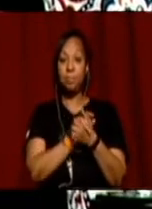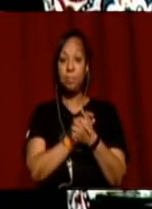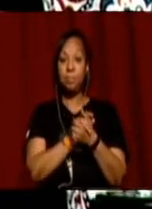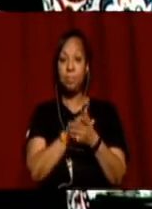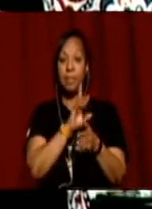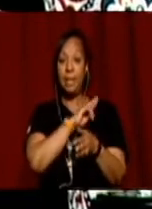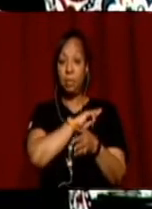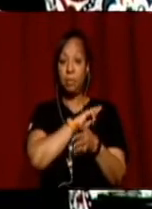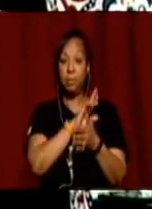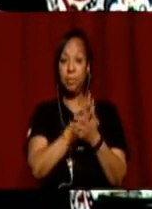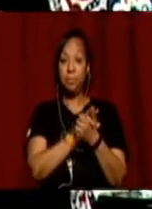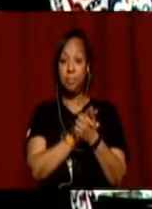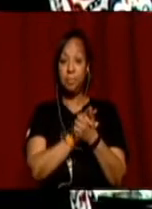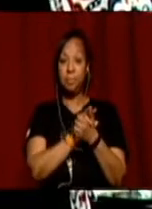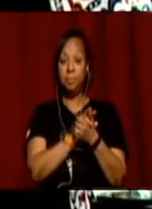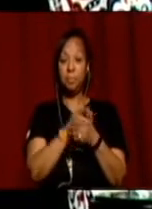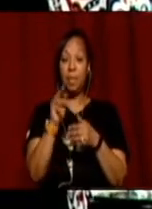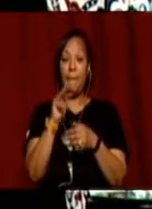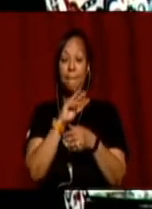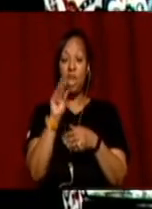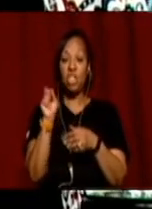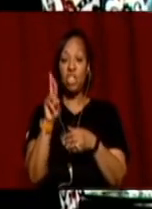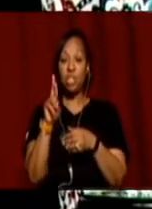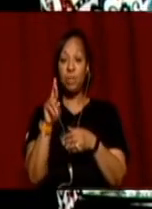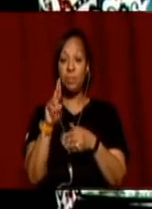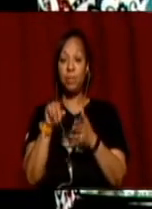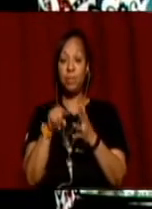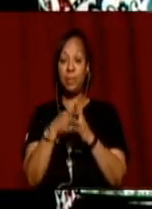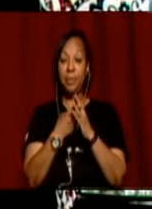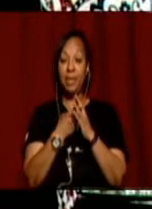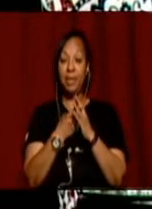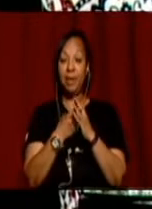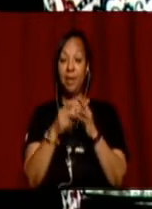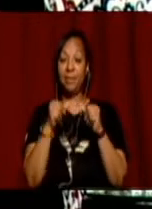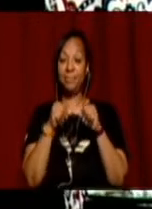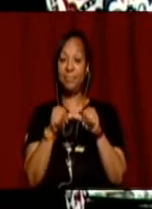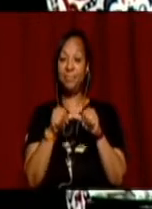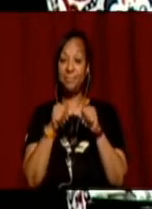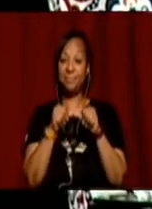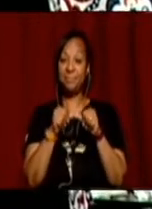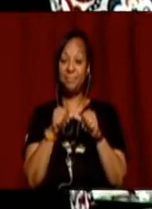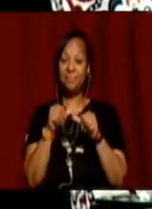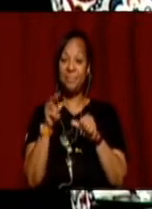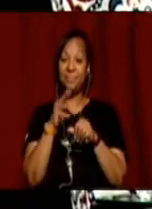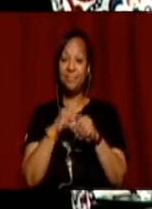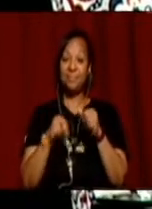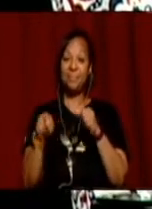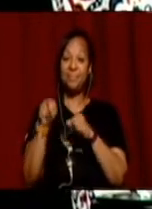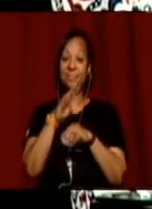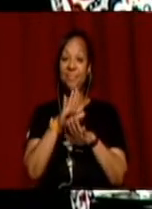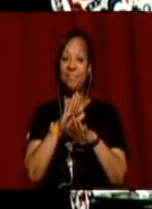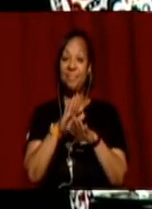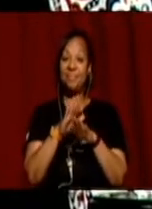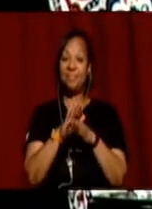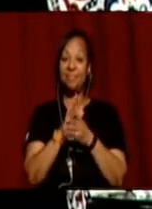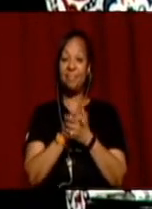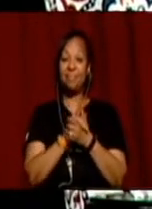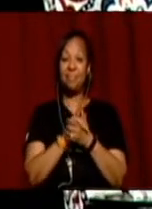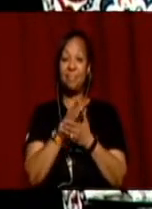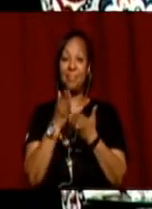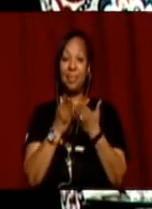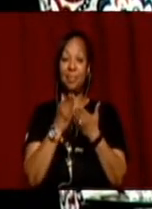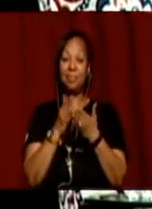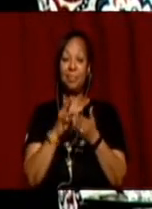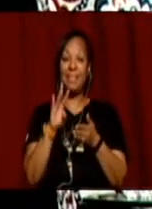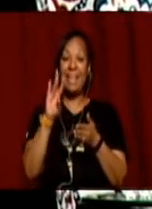Rubin in March when we began our efforts to combat the virus in earnest, and both of them shared that it would be at